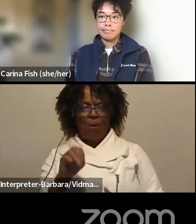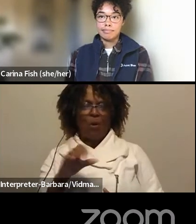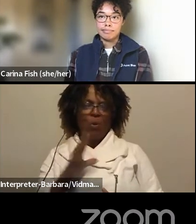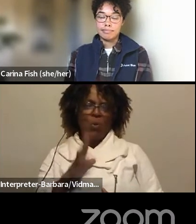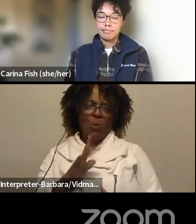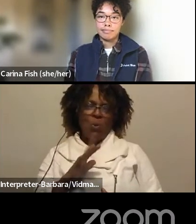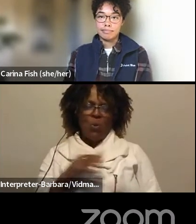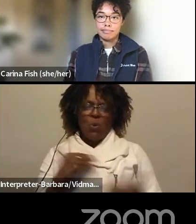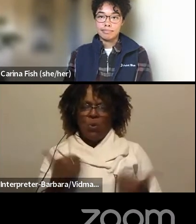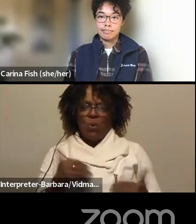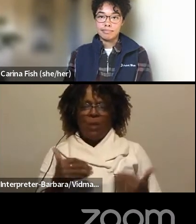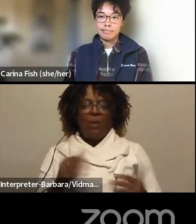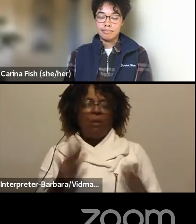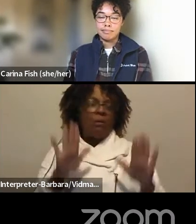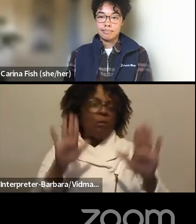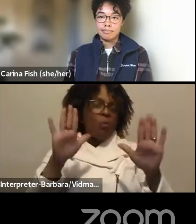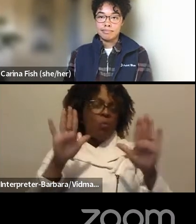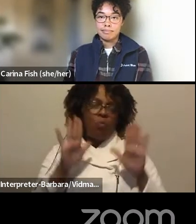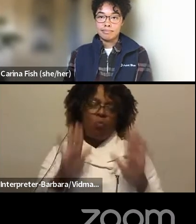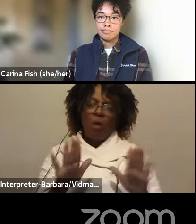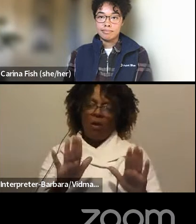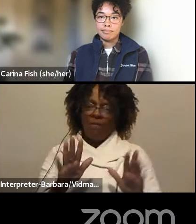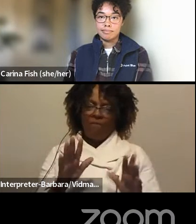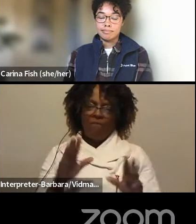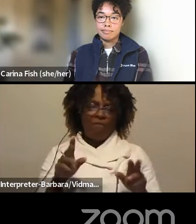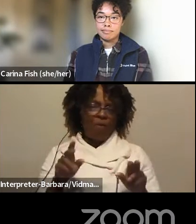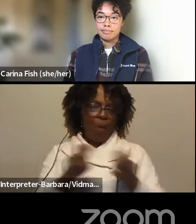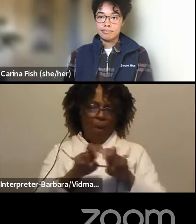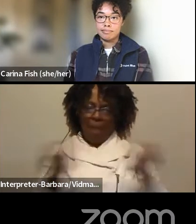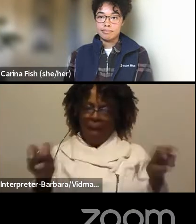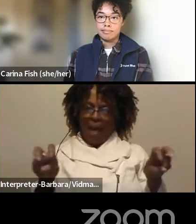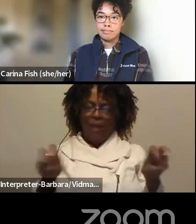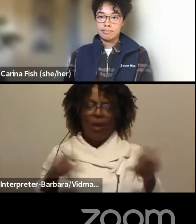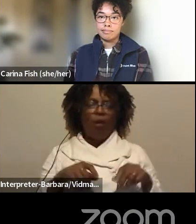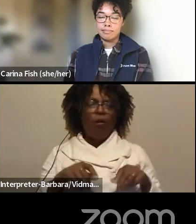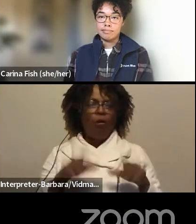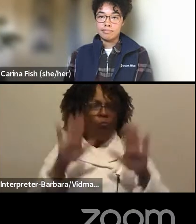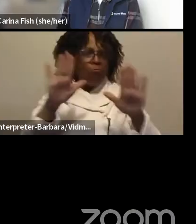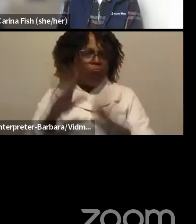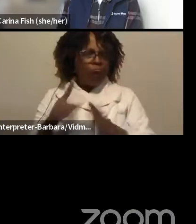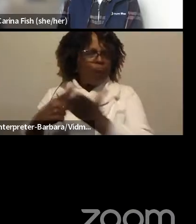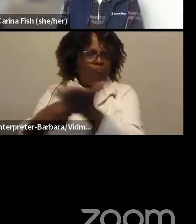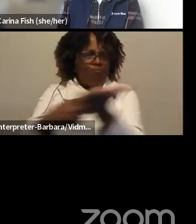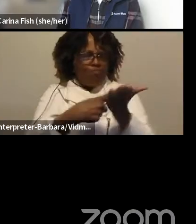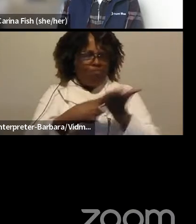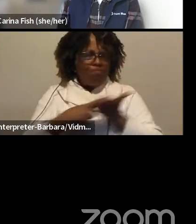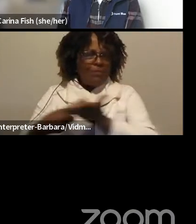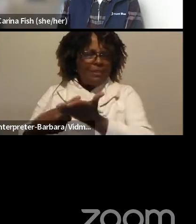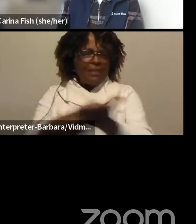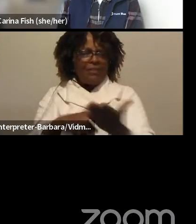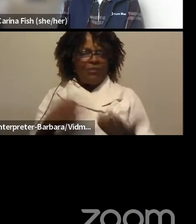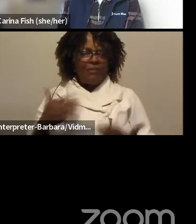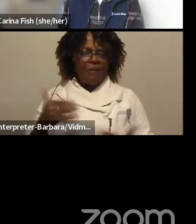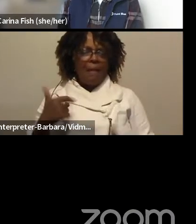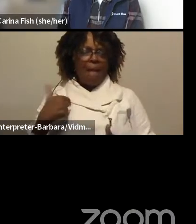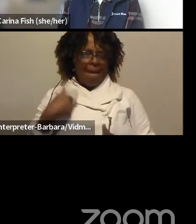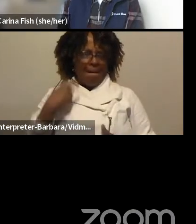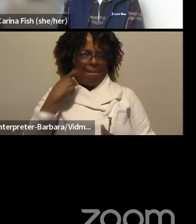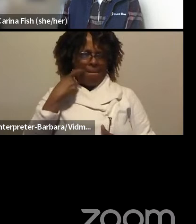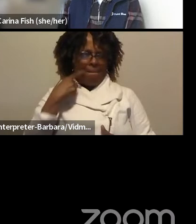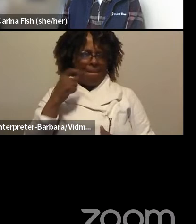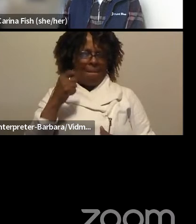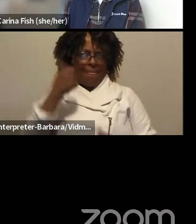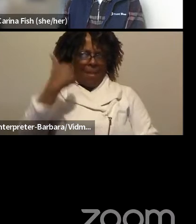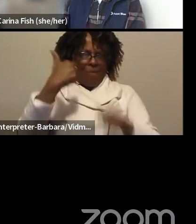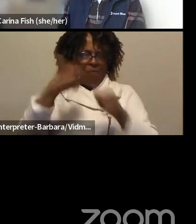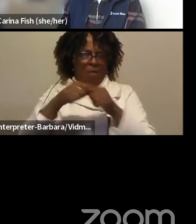Great panel, great advice, great discussion. And I was looking up this quote that I kind